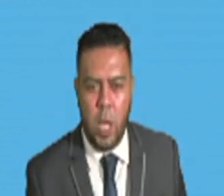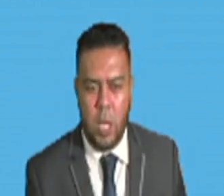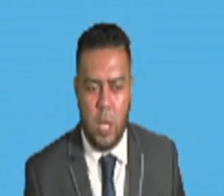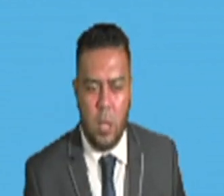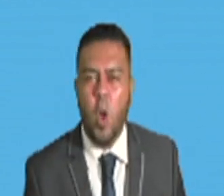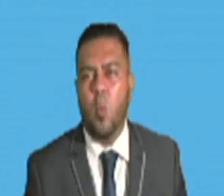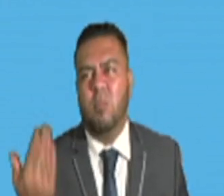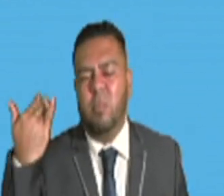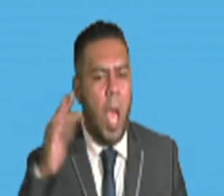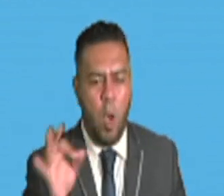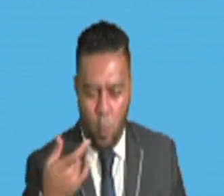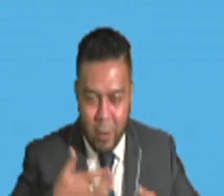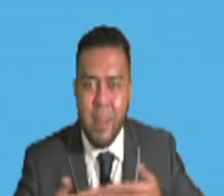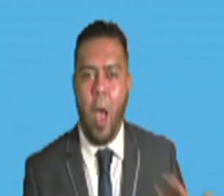Speaker,